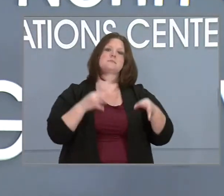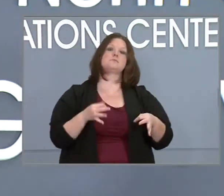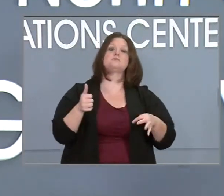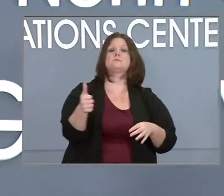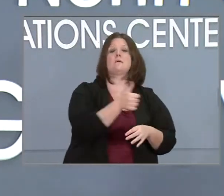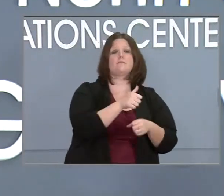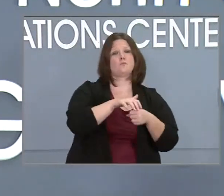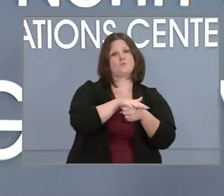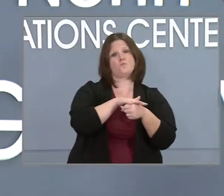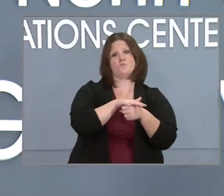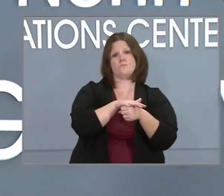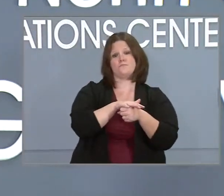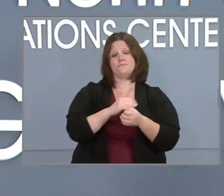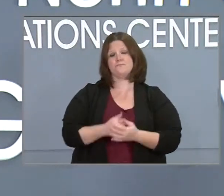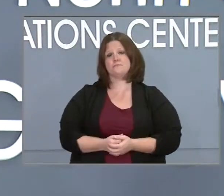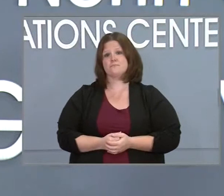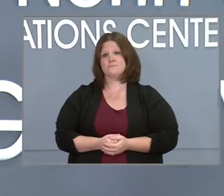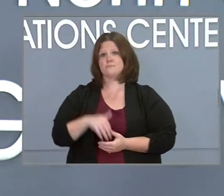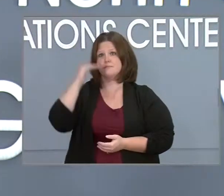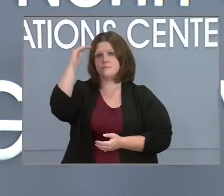Next question.